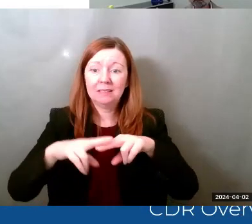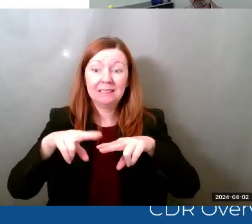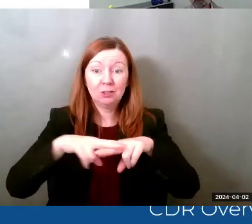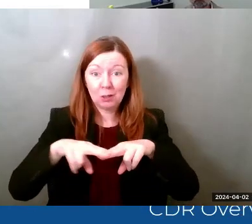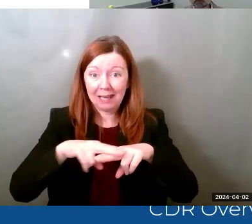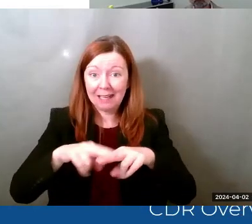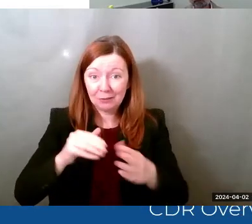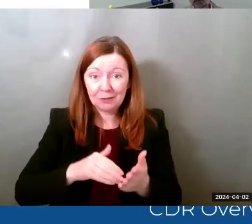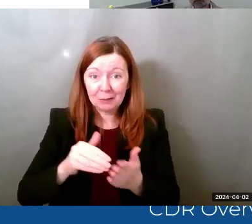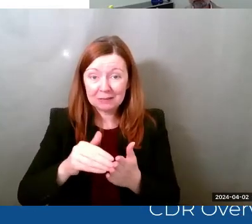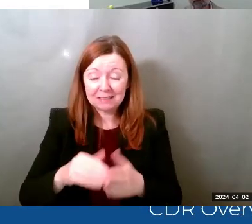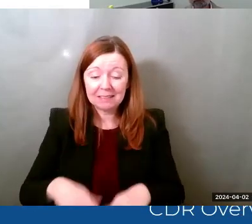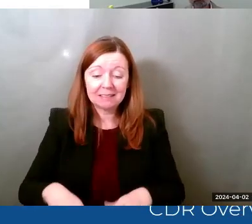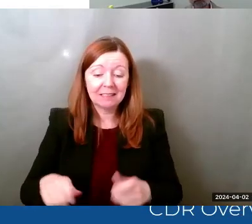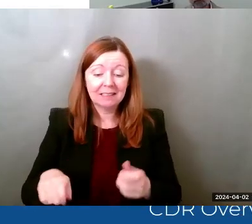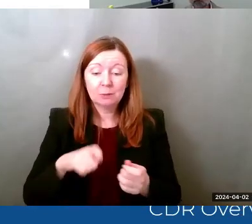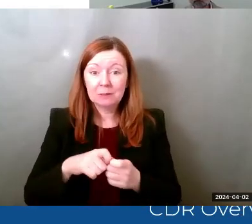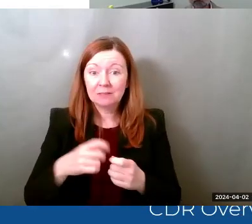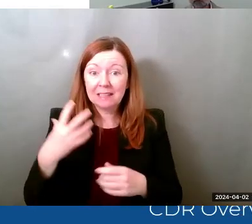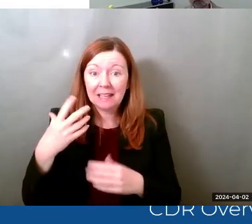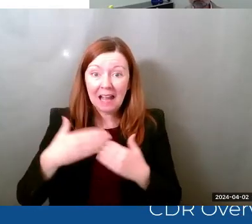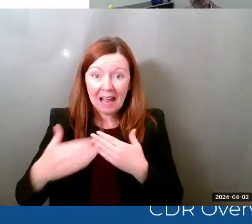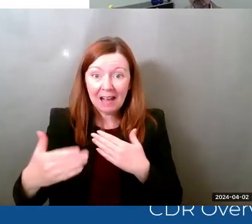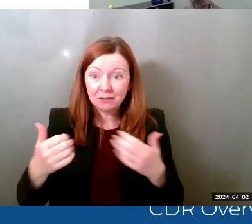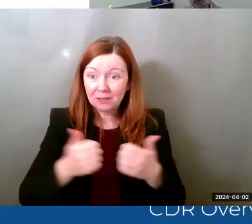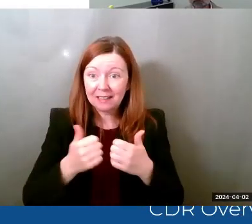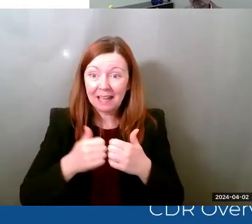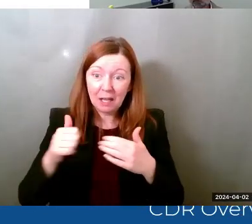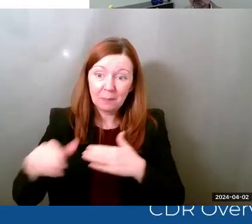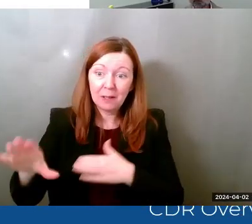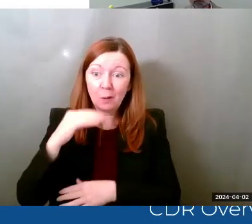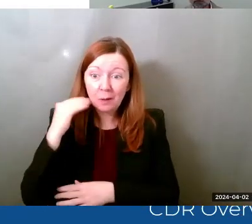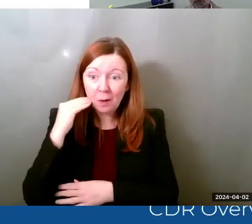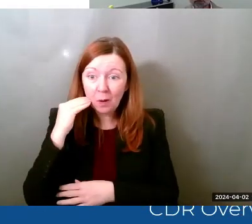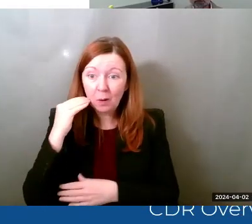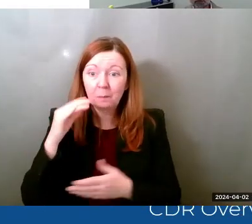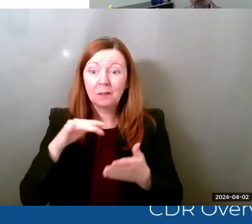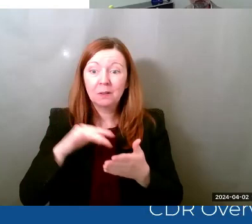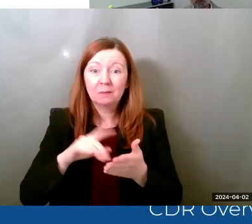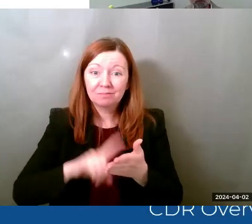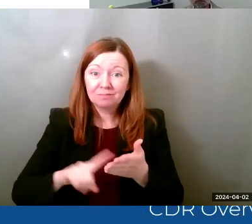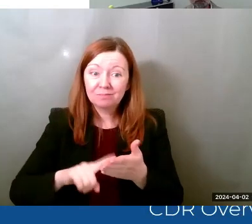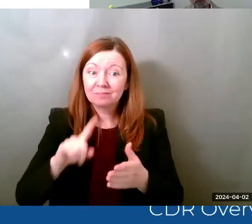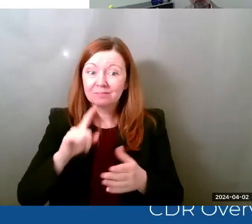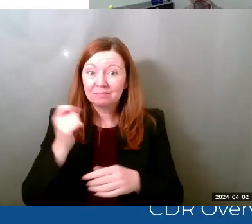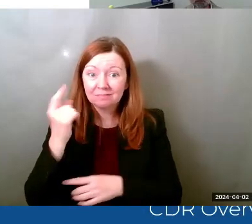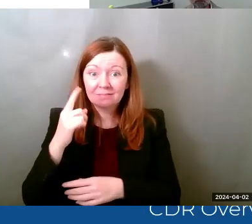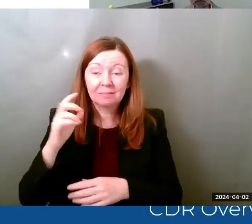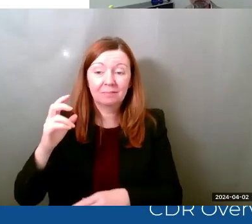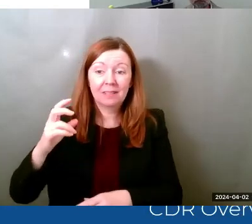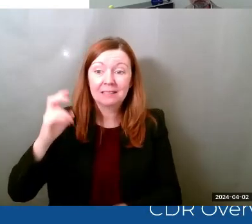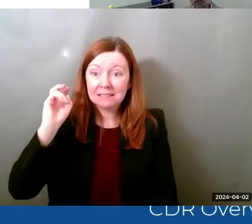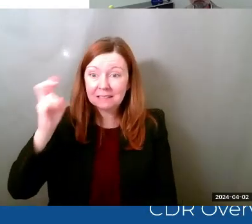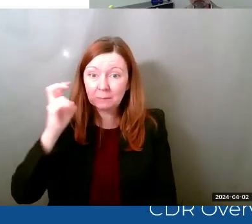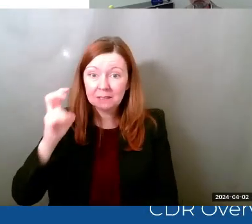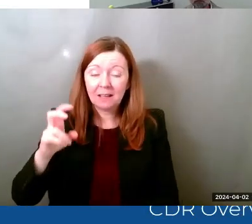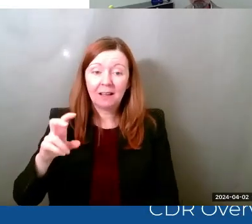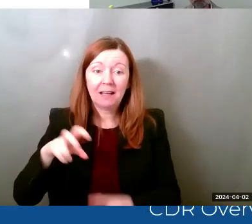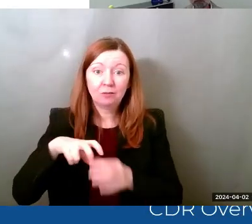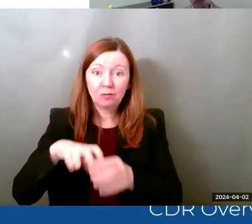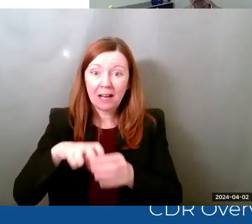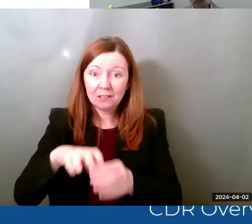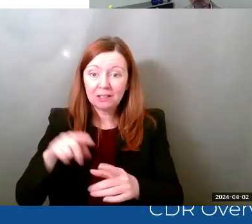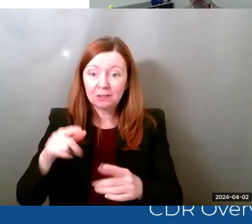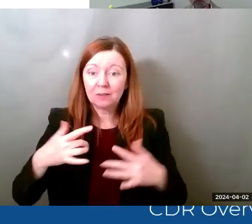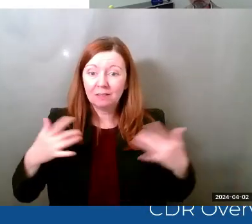frequencies, particularly after the game and going home. Do these studies take into account that public transportation and ride shares to